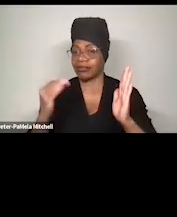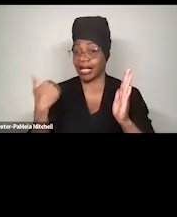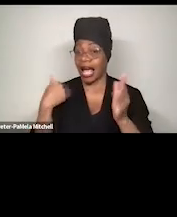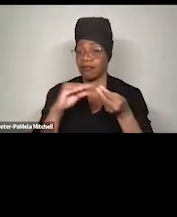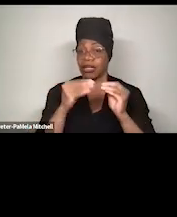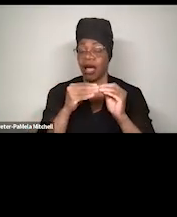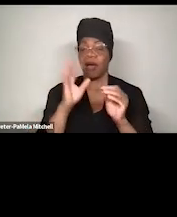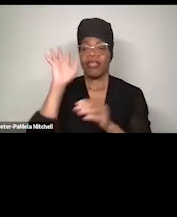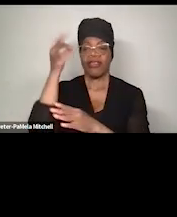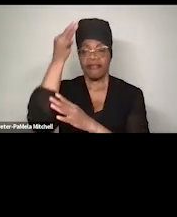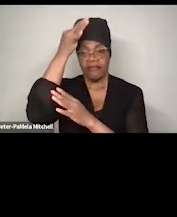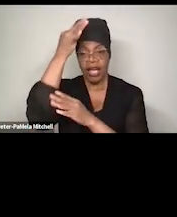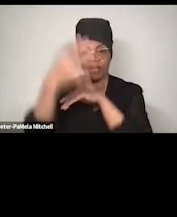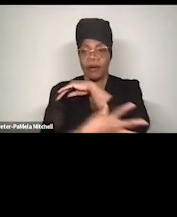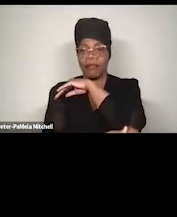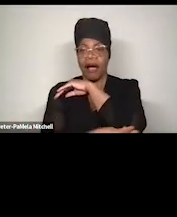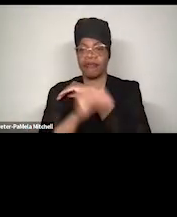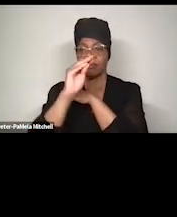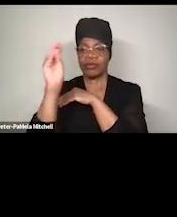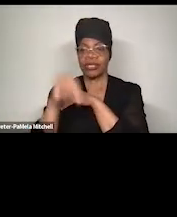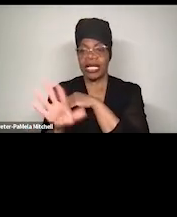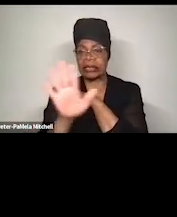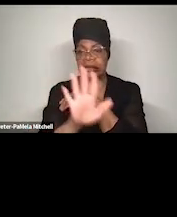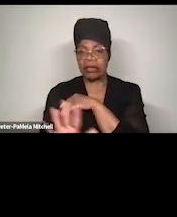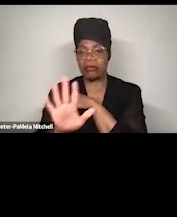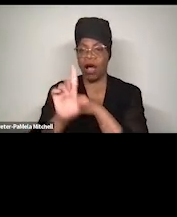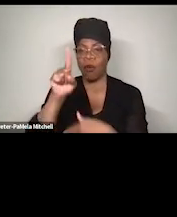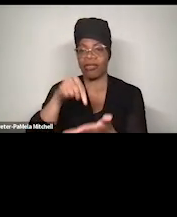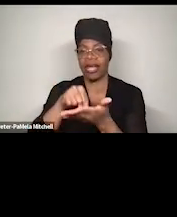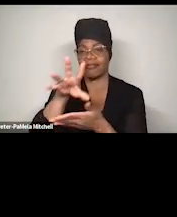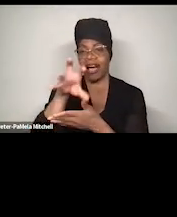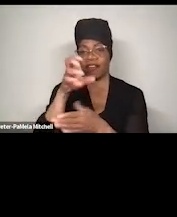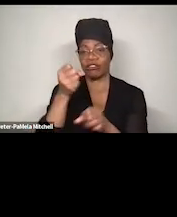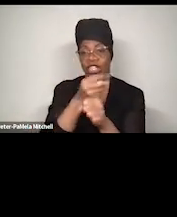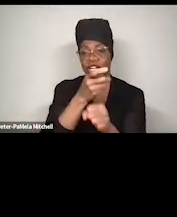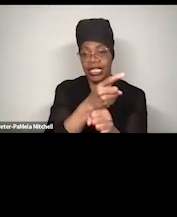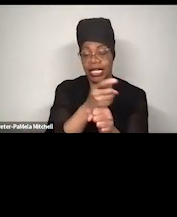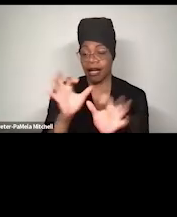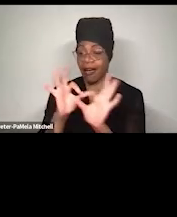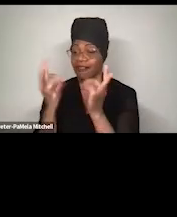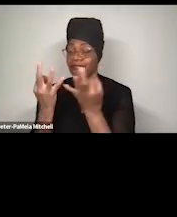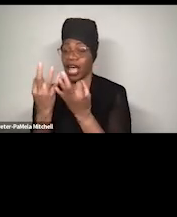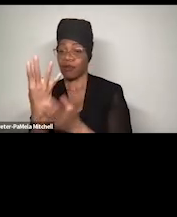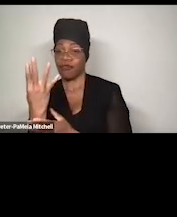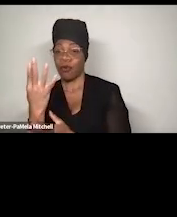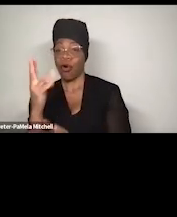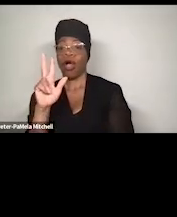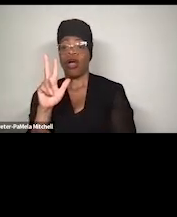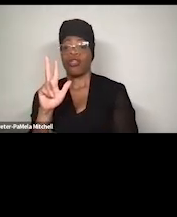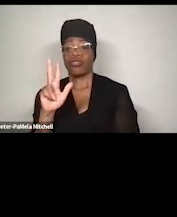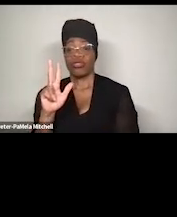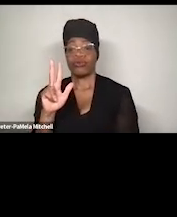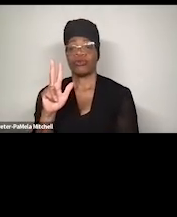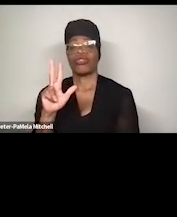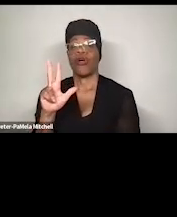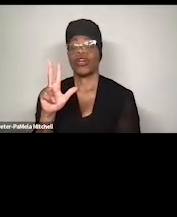federal poverty rate for an individual is about $15,000 a year. For a family of four, it's $32,000. So